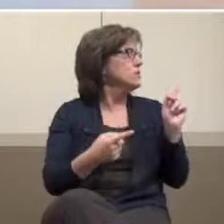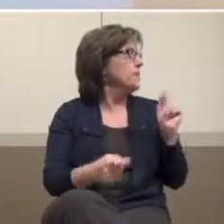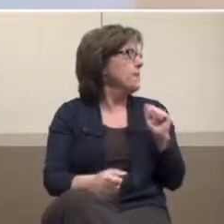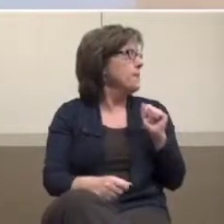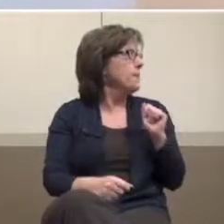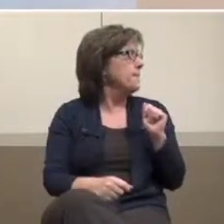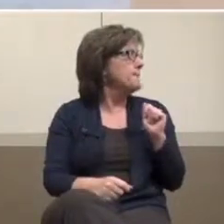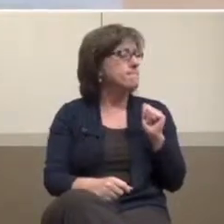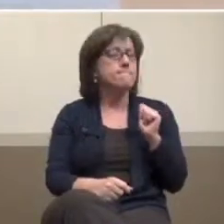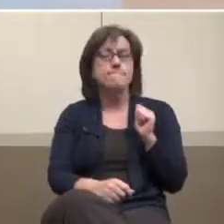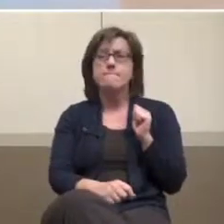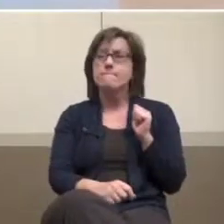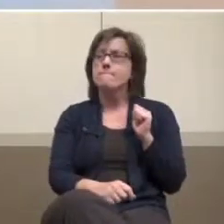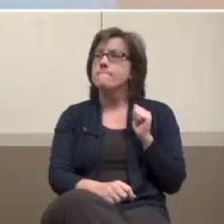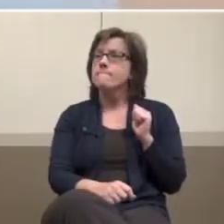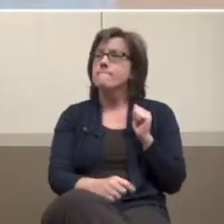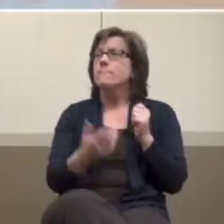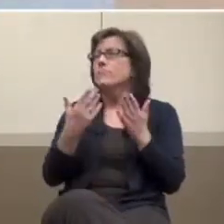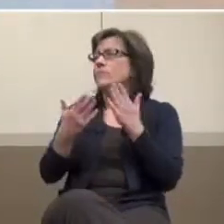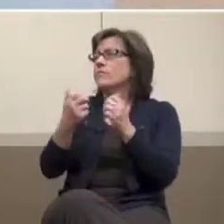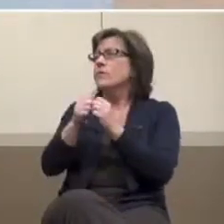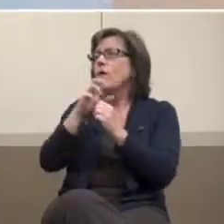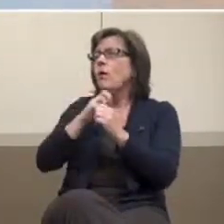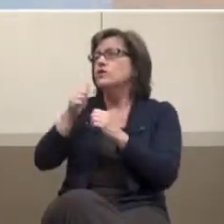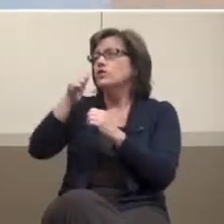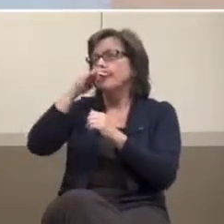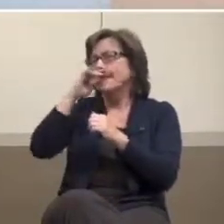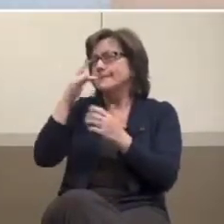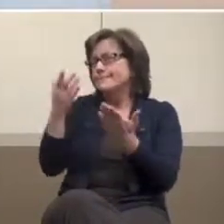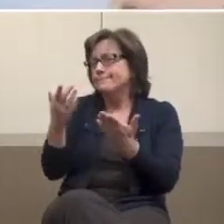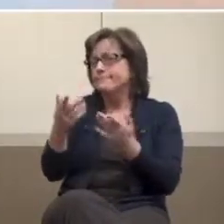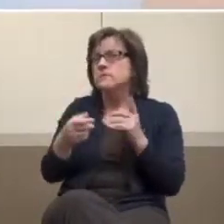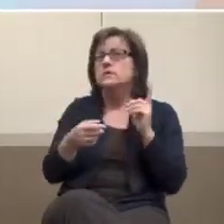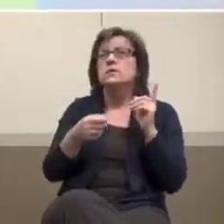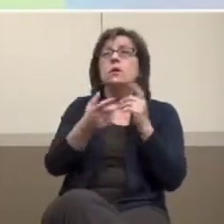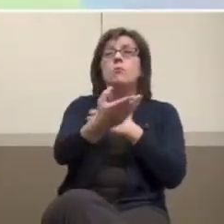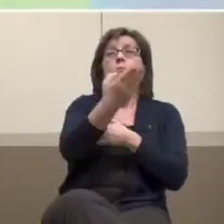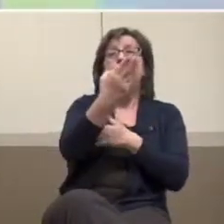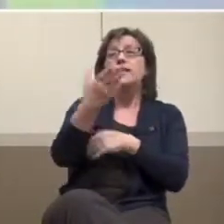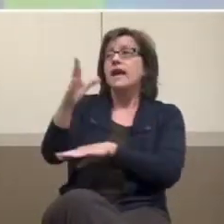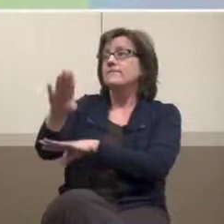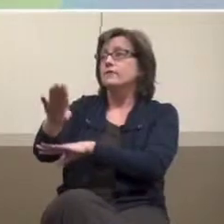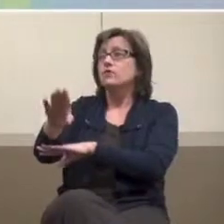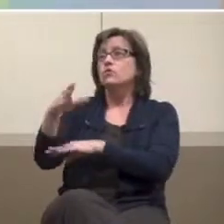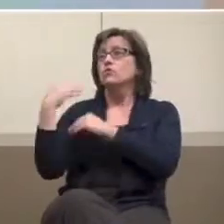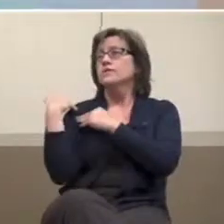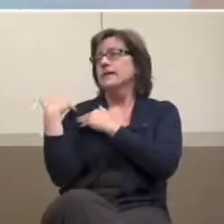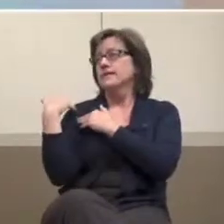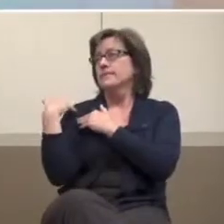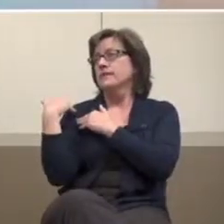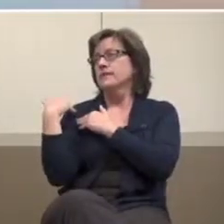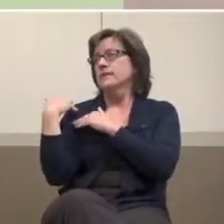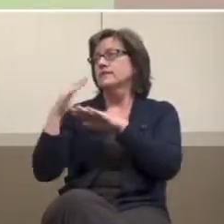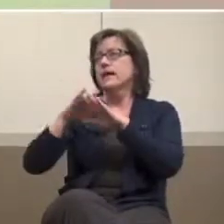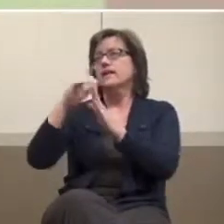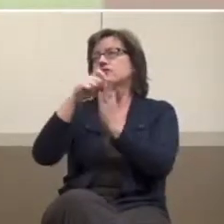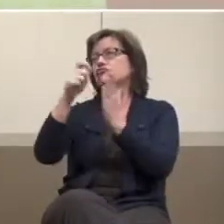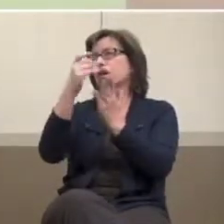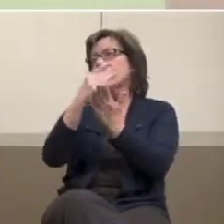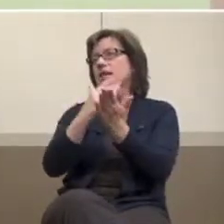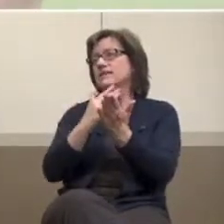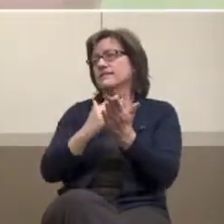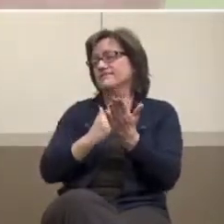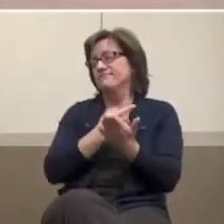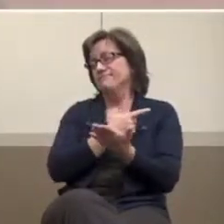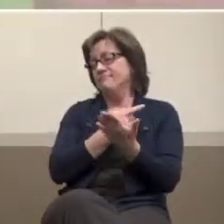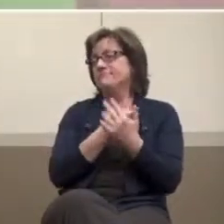kids, but it was just morning and afternoon responsibilities on a checklist.